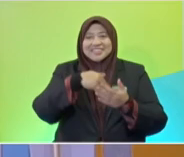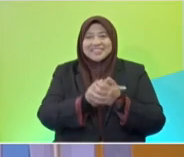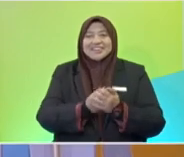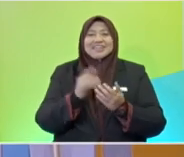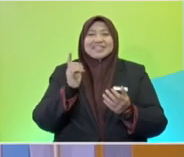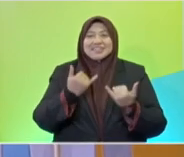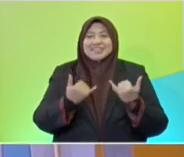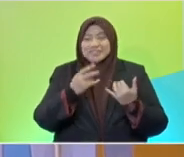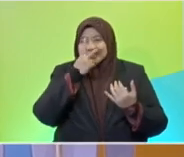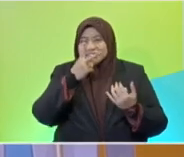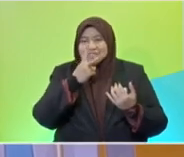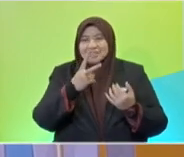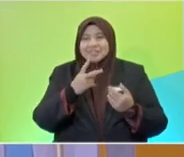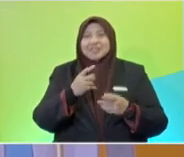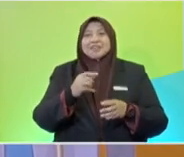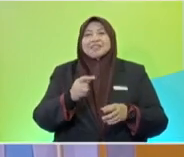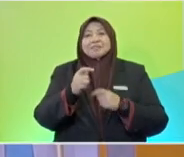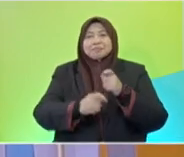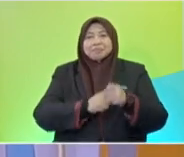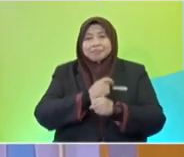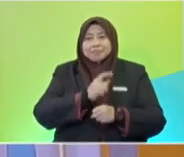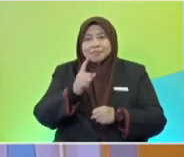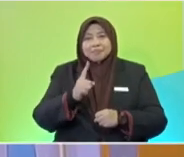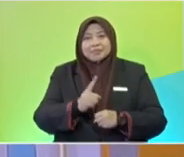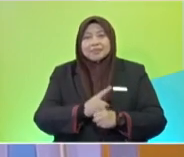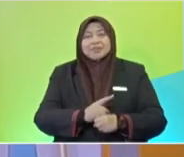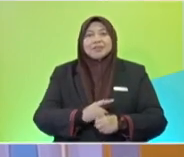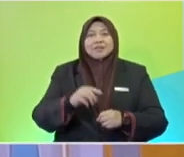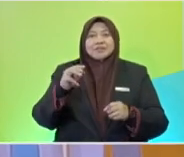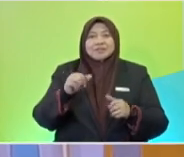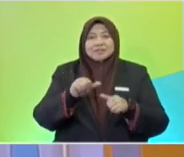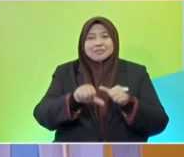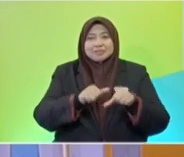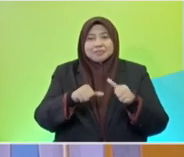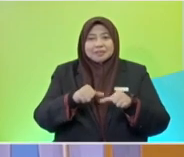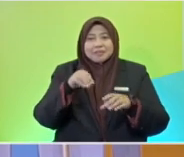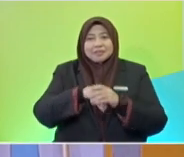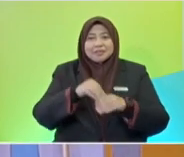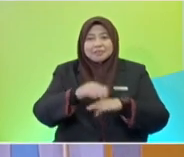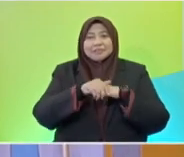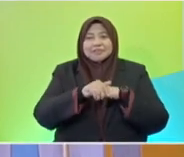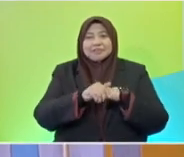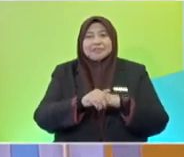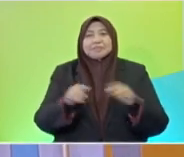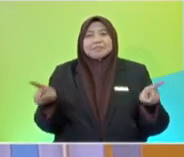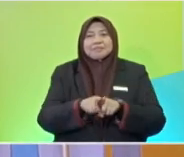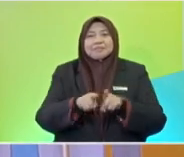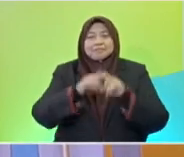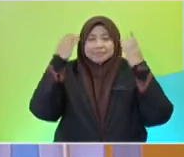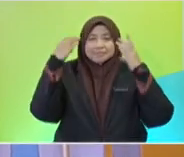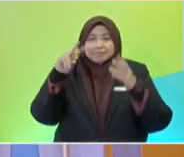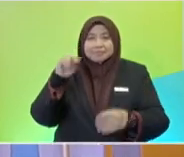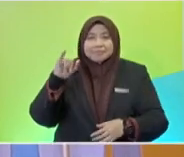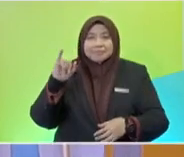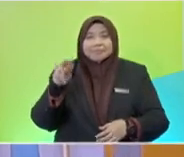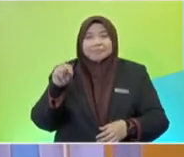1 on EduwebTV KPM. Our lesson for today is Science DLP Year 2 together with Teacher Nina. Okay,